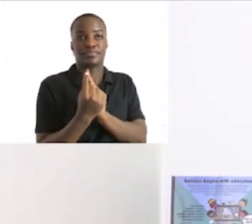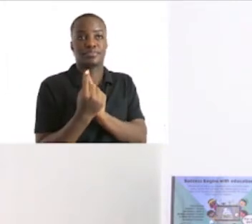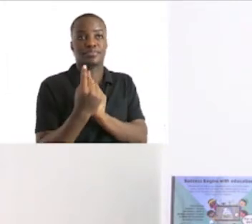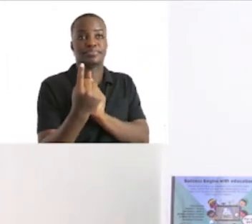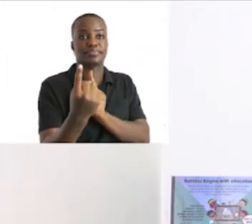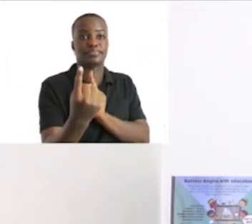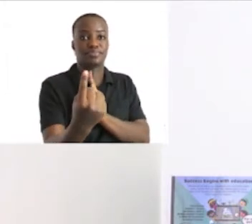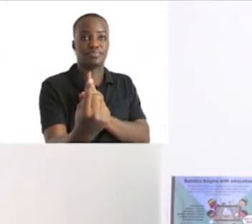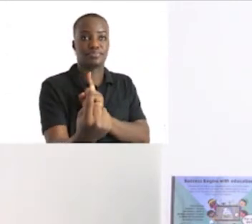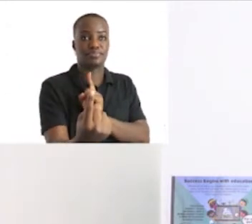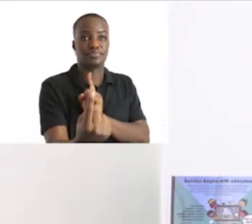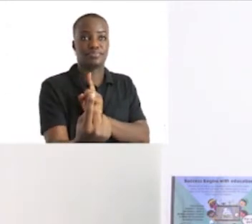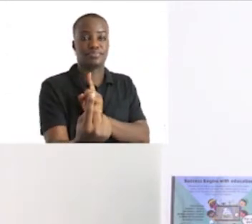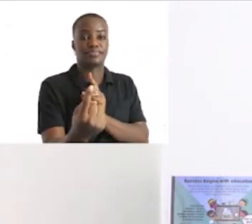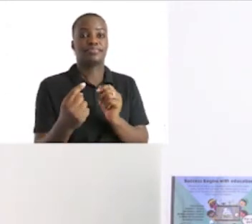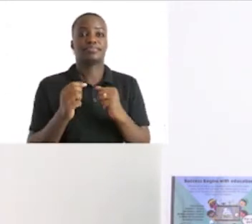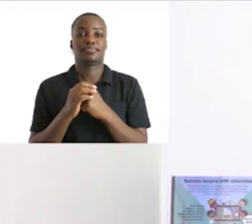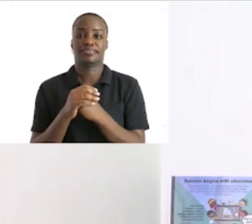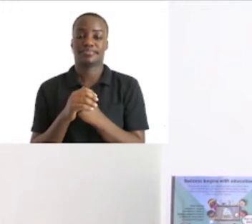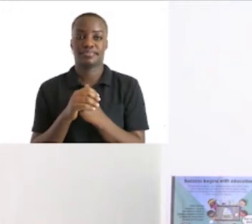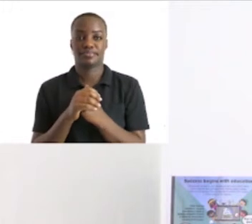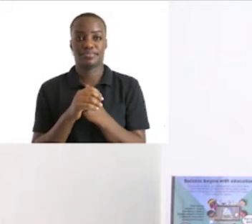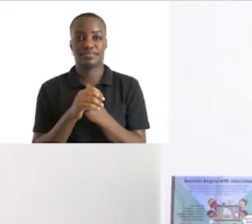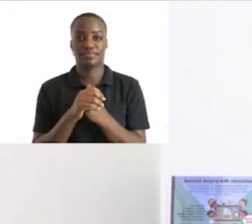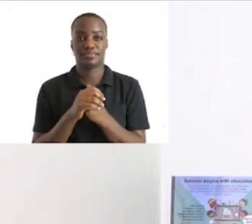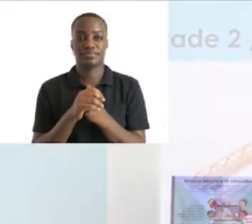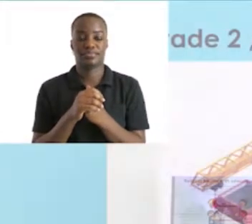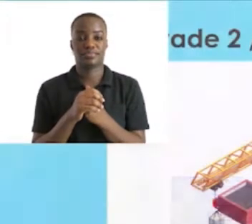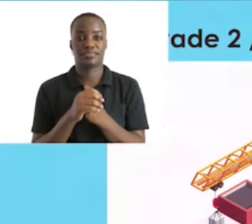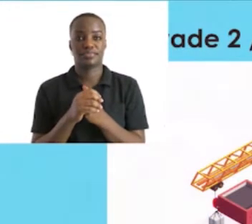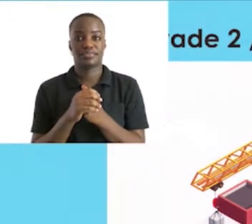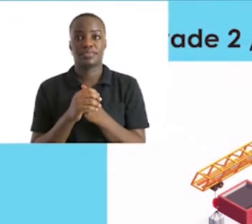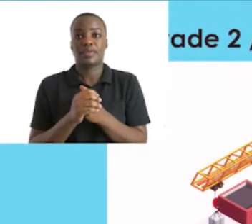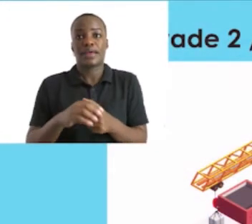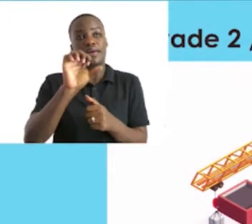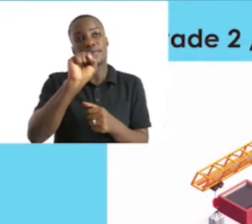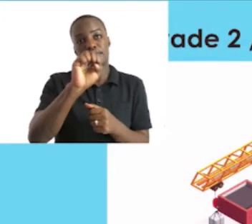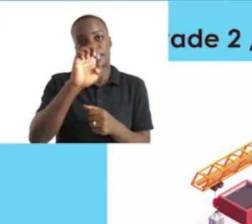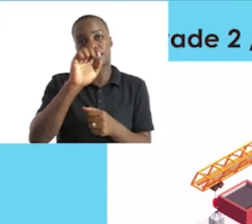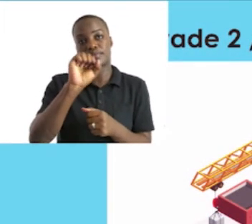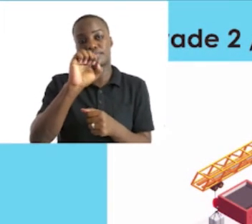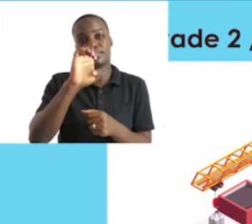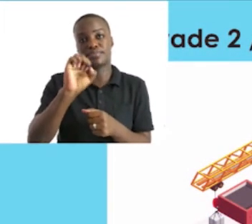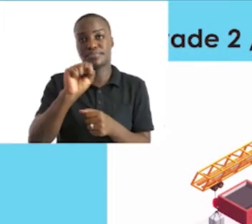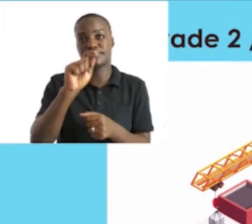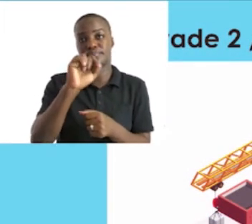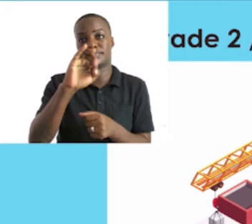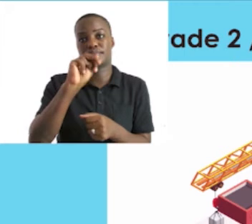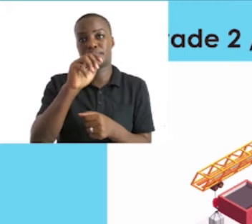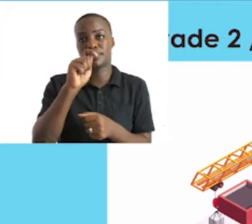touching anyone, and in front of us. Very good. Our topic today